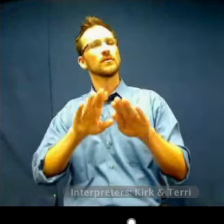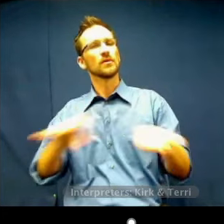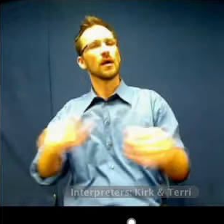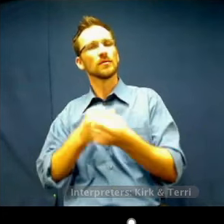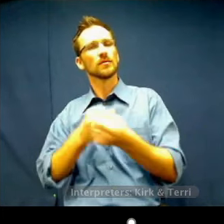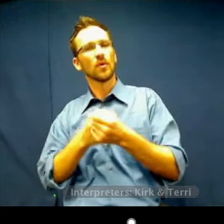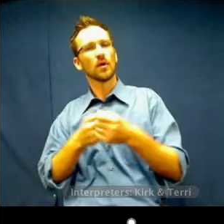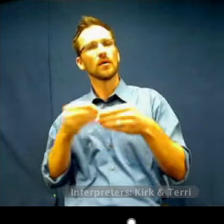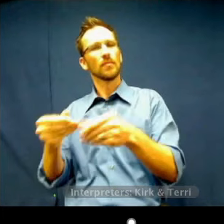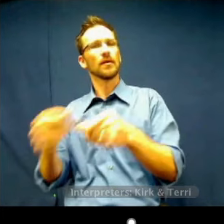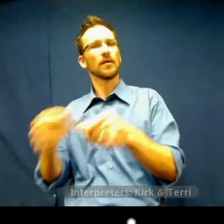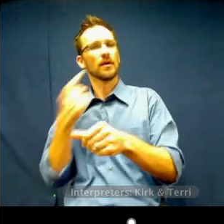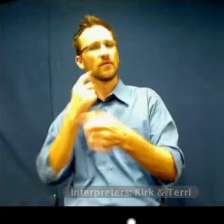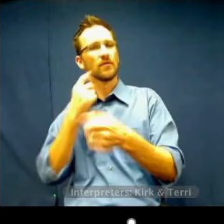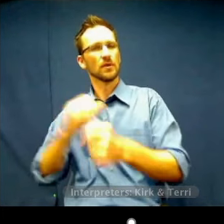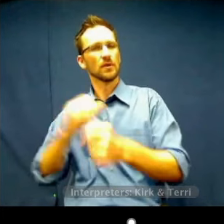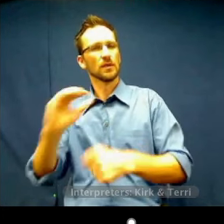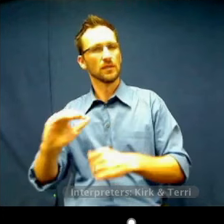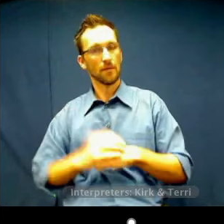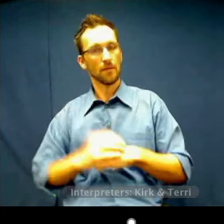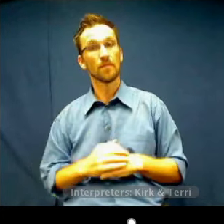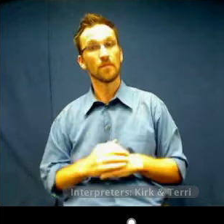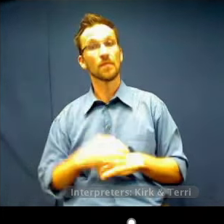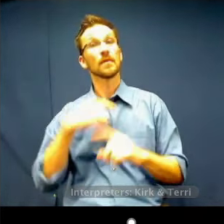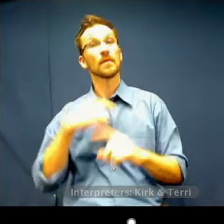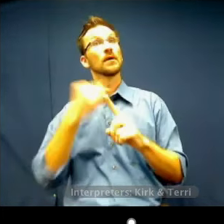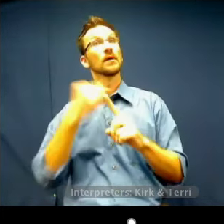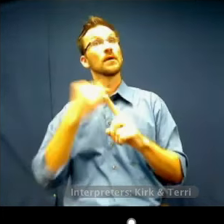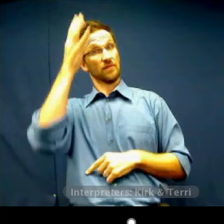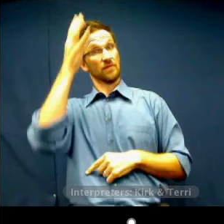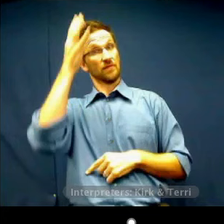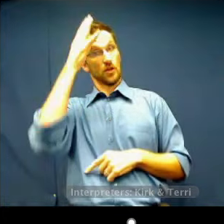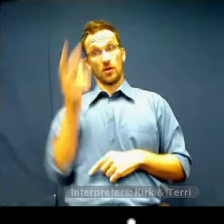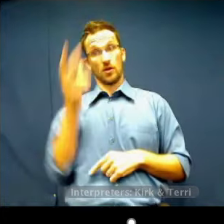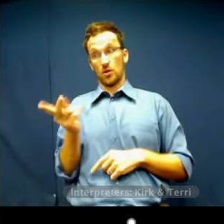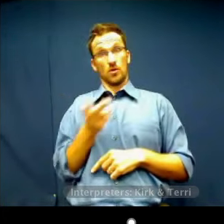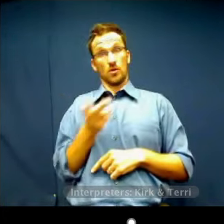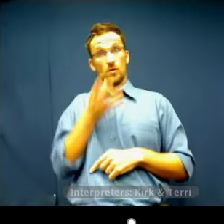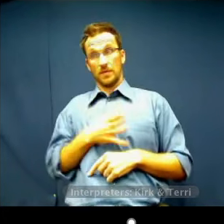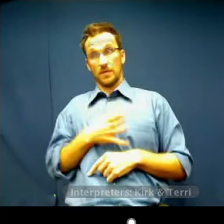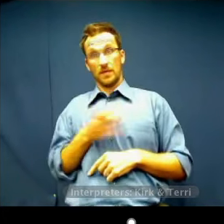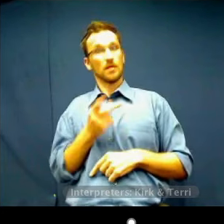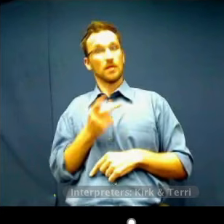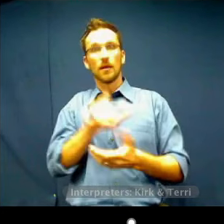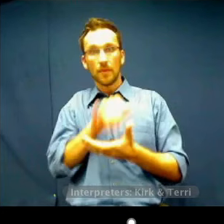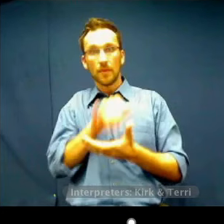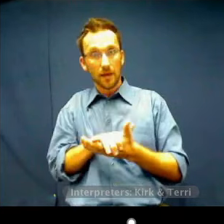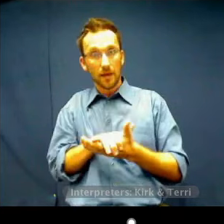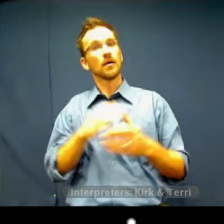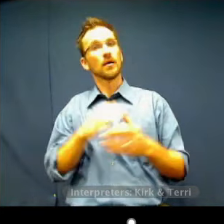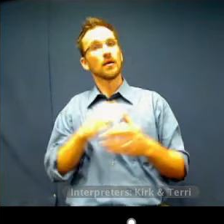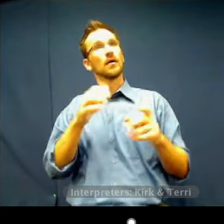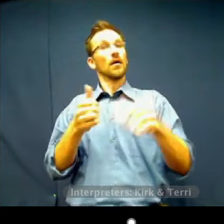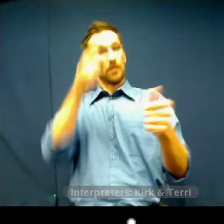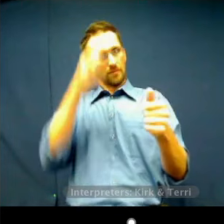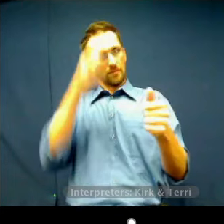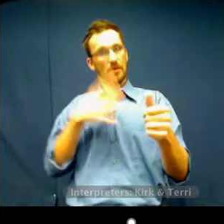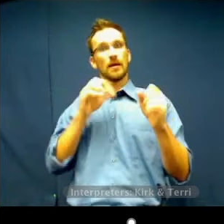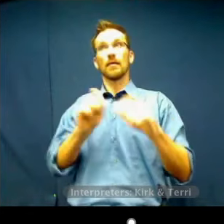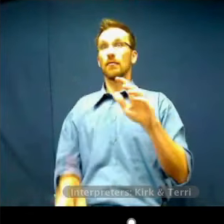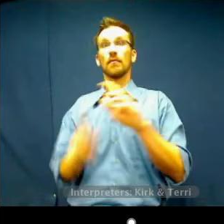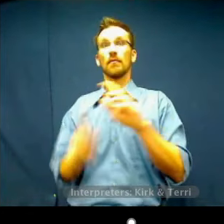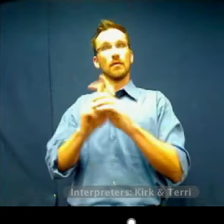And also, an unwed father can come forward voluntarily and claim paternity and file his own motion for paternity, and then you